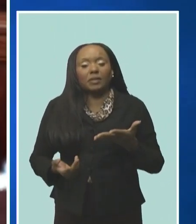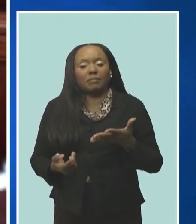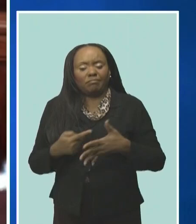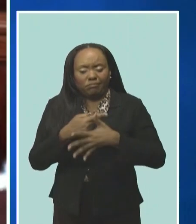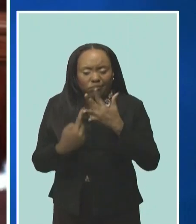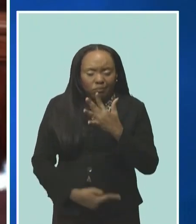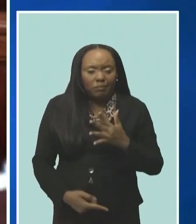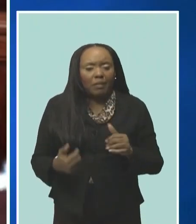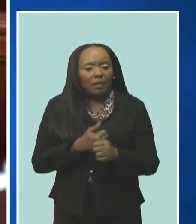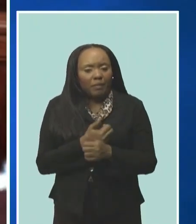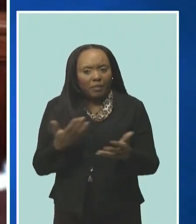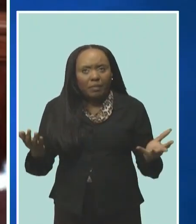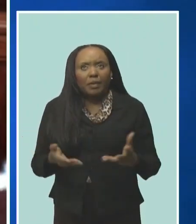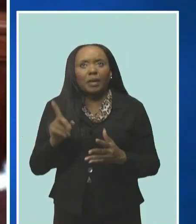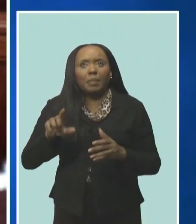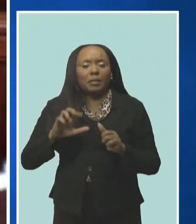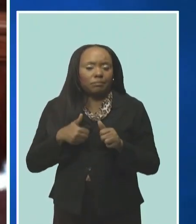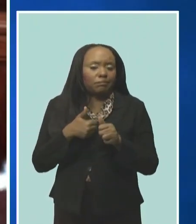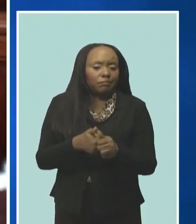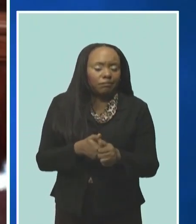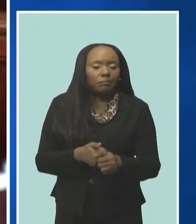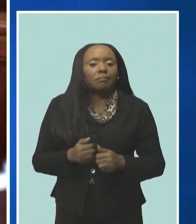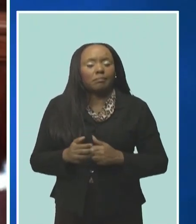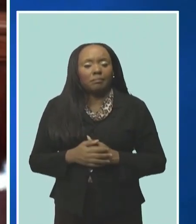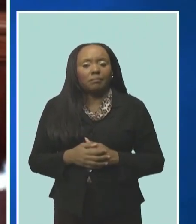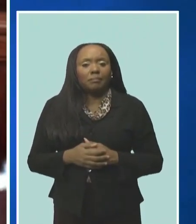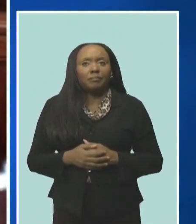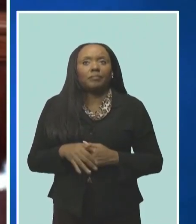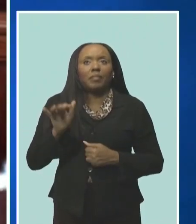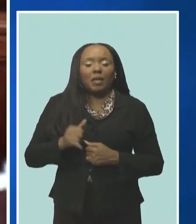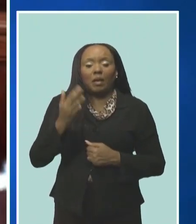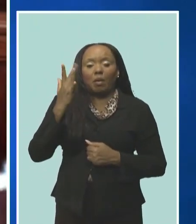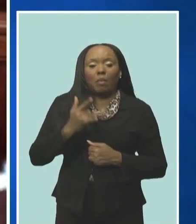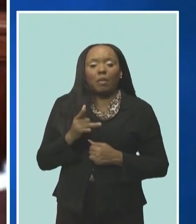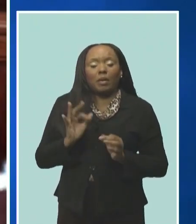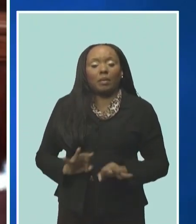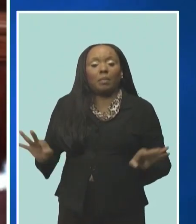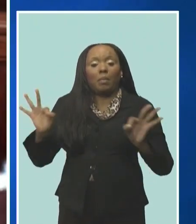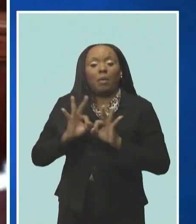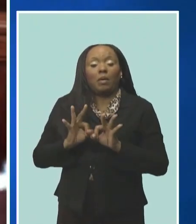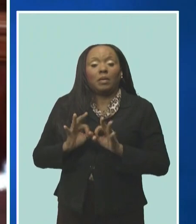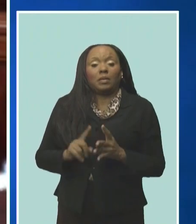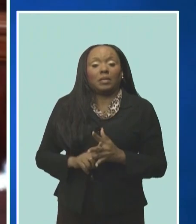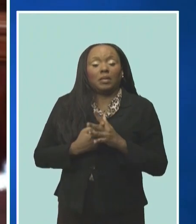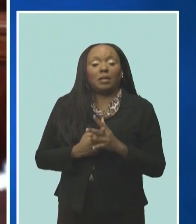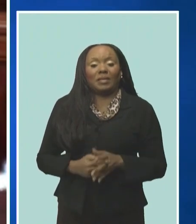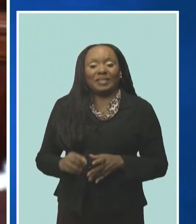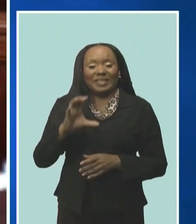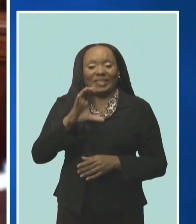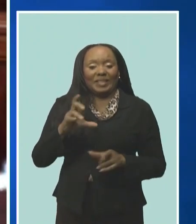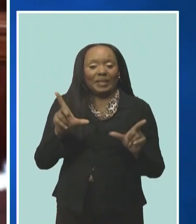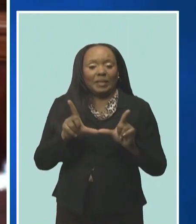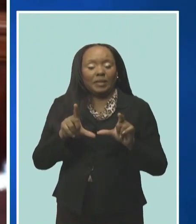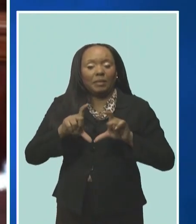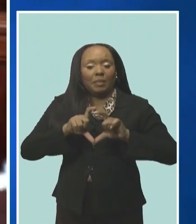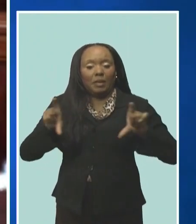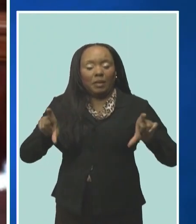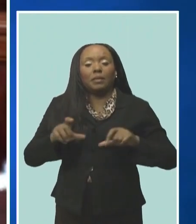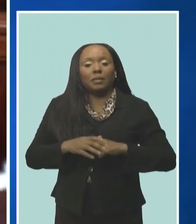a vehicle on the roads must apply. So this is why C-plates were important, and I'm happy that at long